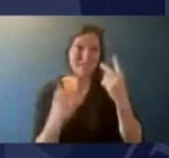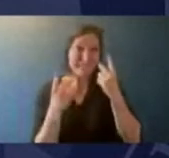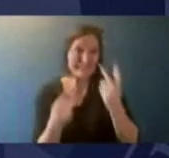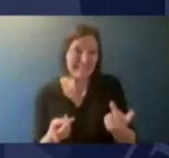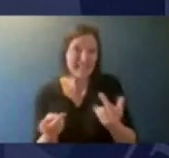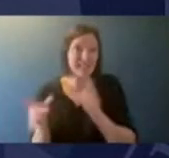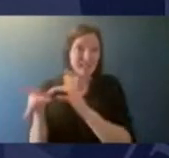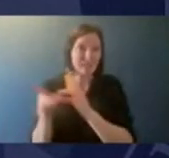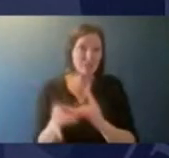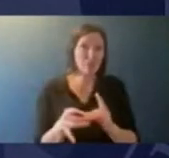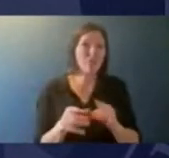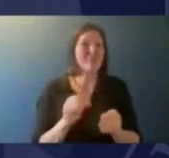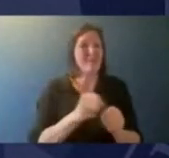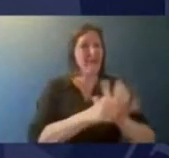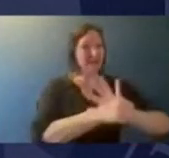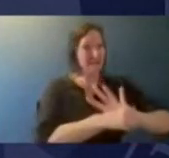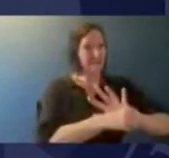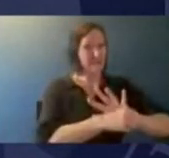connection with the pandemic.